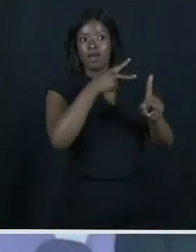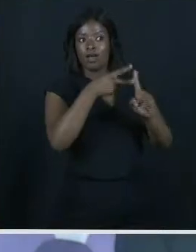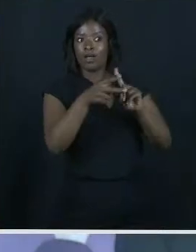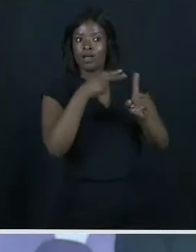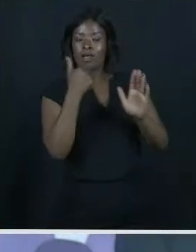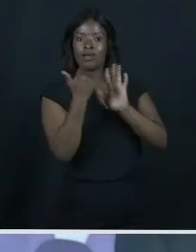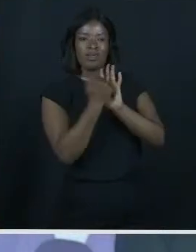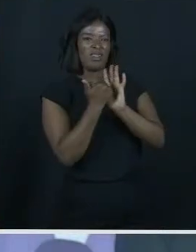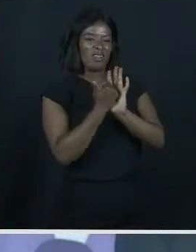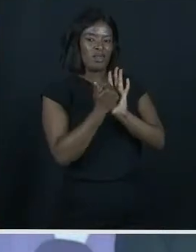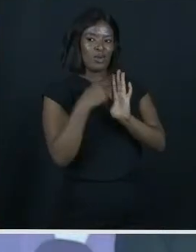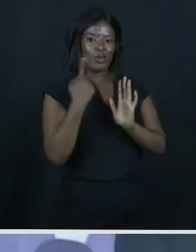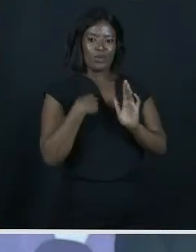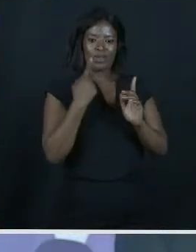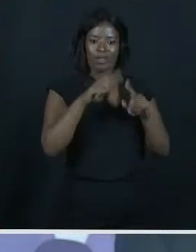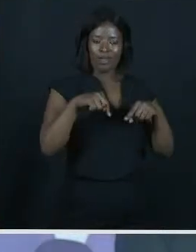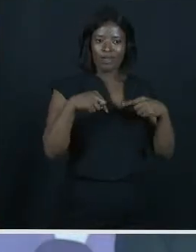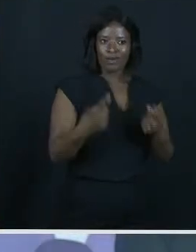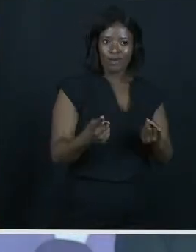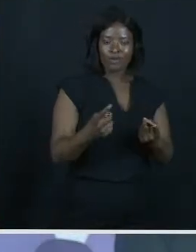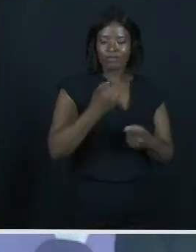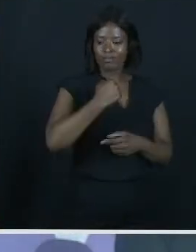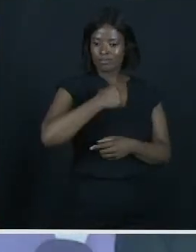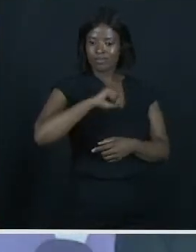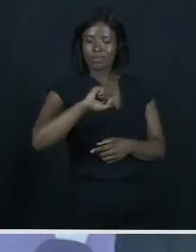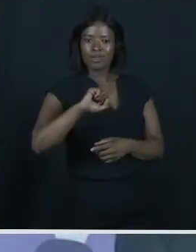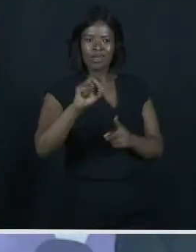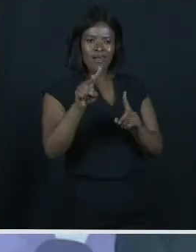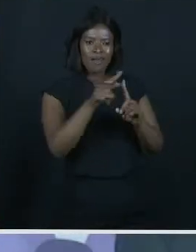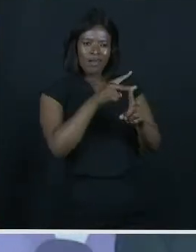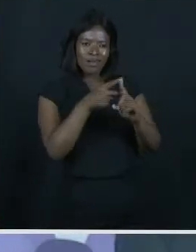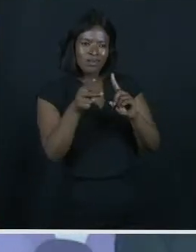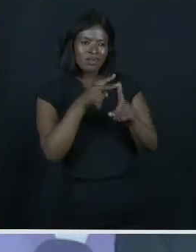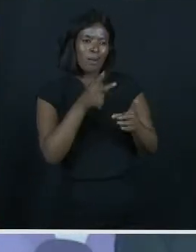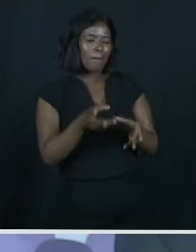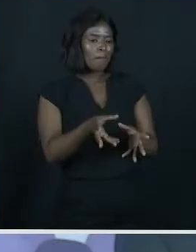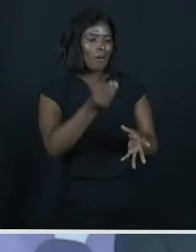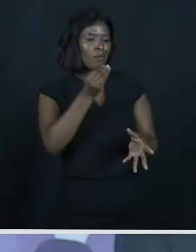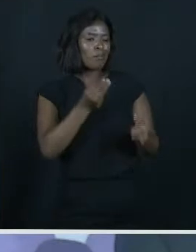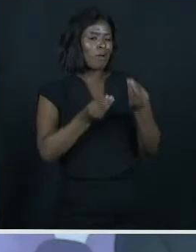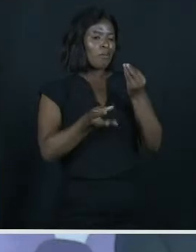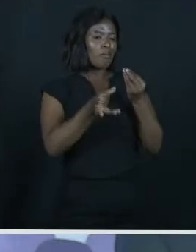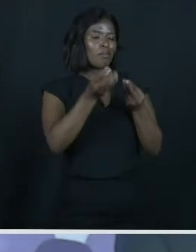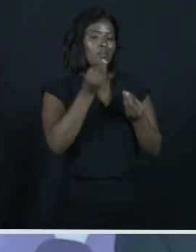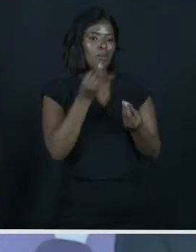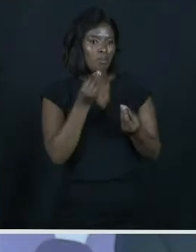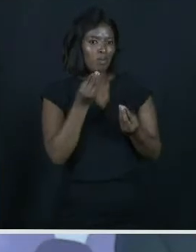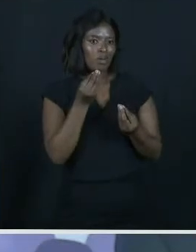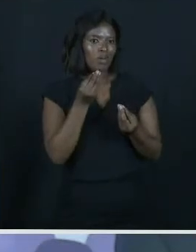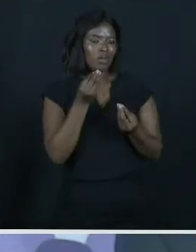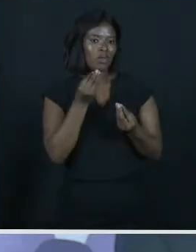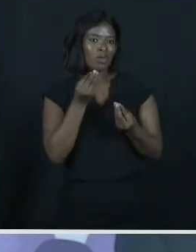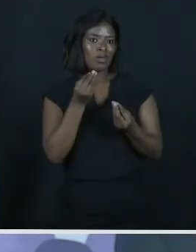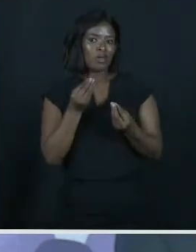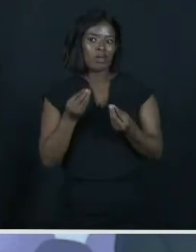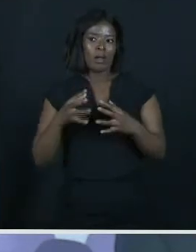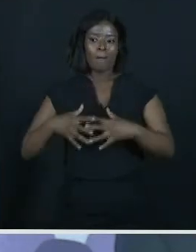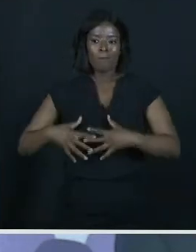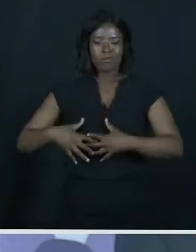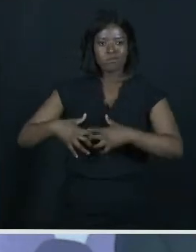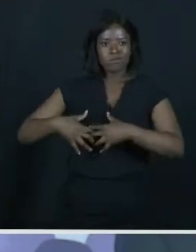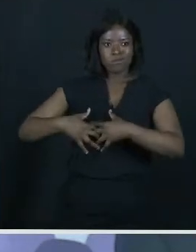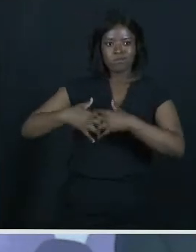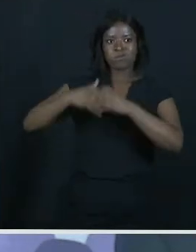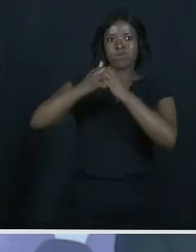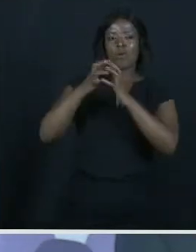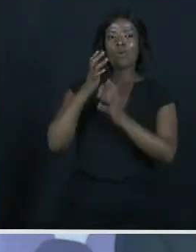cannot disagree that a lot of the violence that we do see experience has been formed through